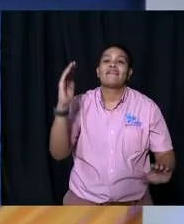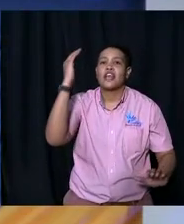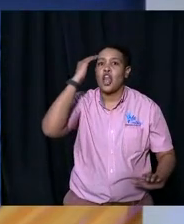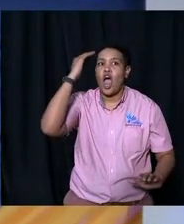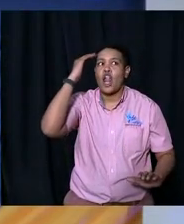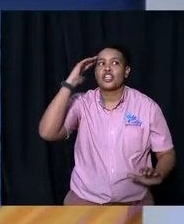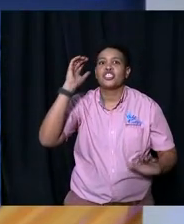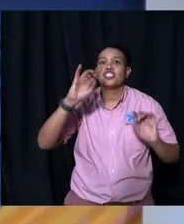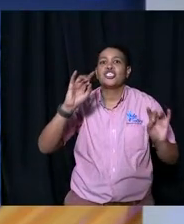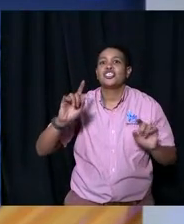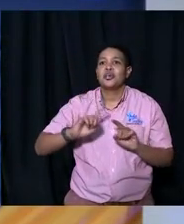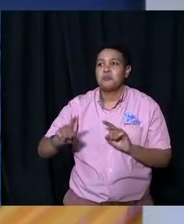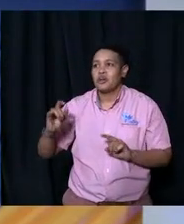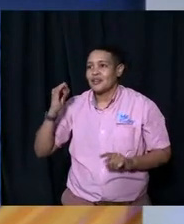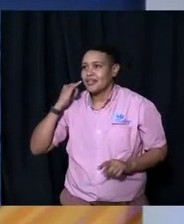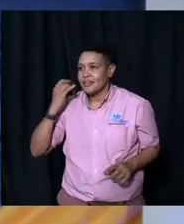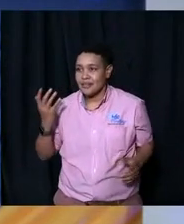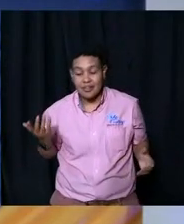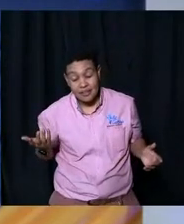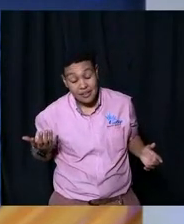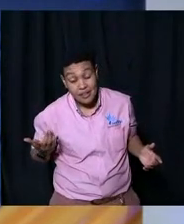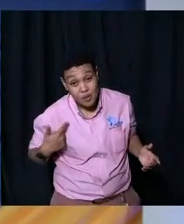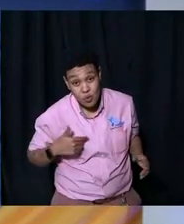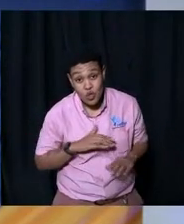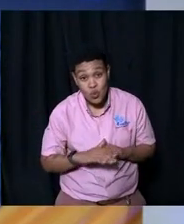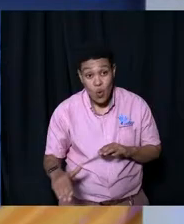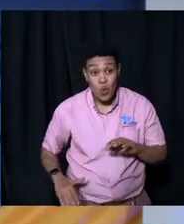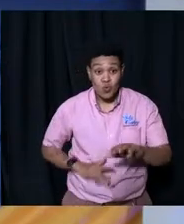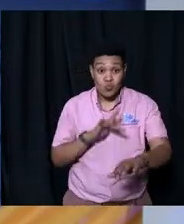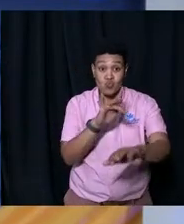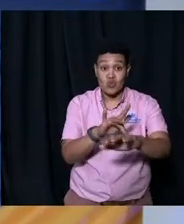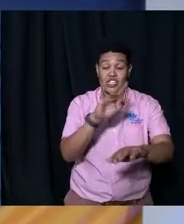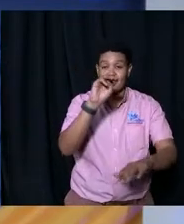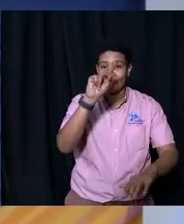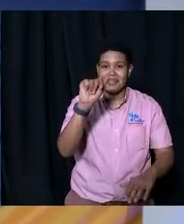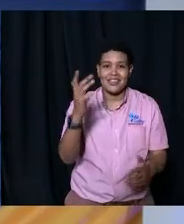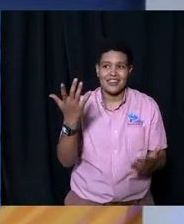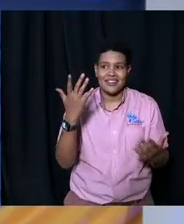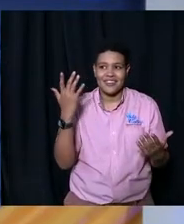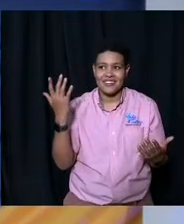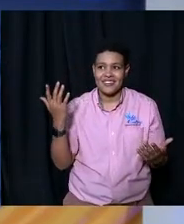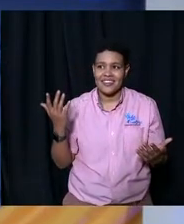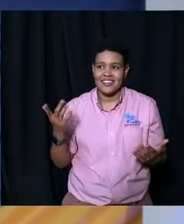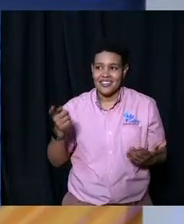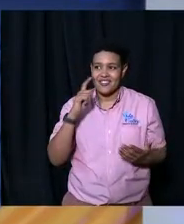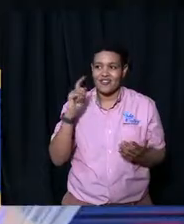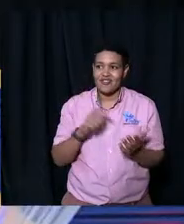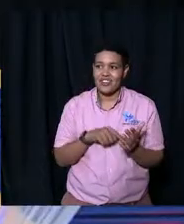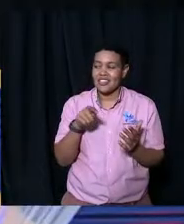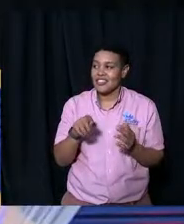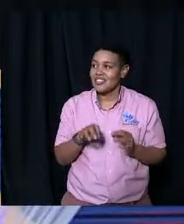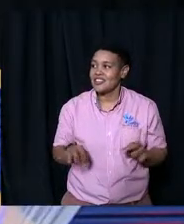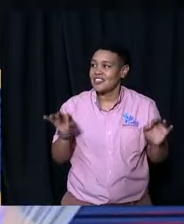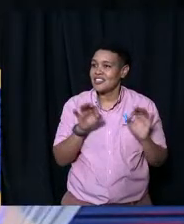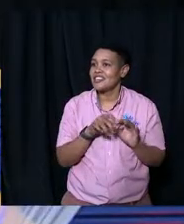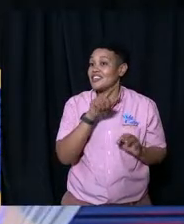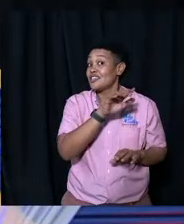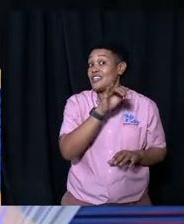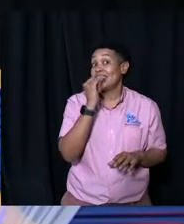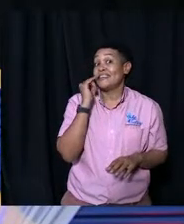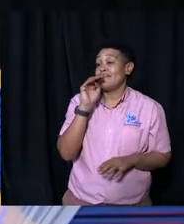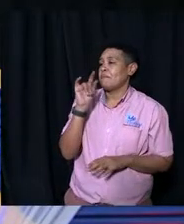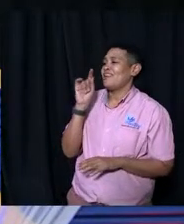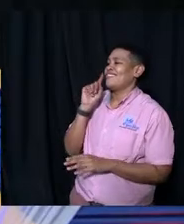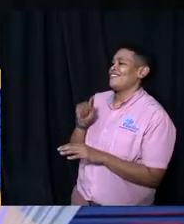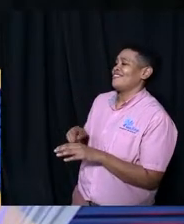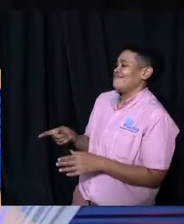knowledge out there, but if we don't reach them to make them recognize that this is something important, and if they don't recognize